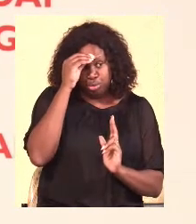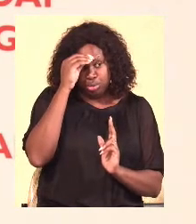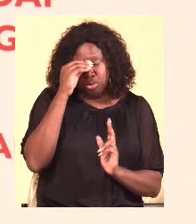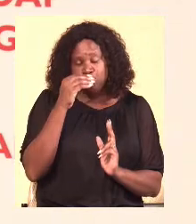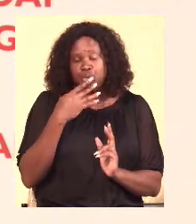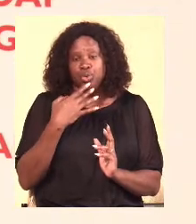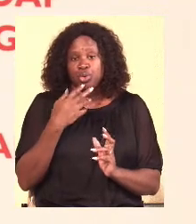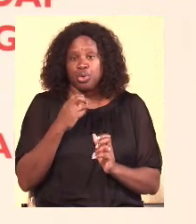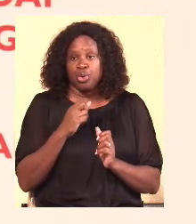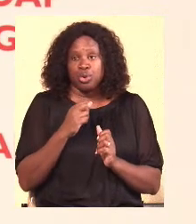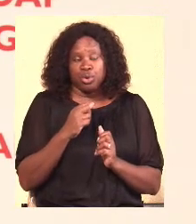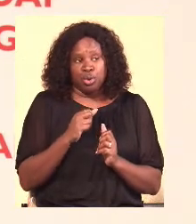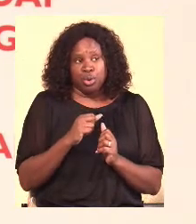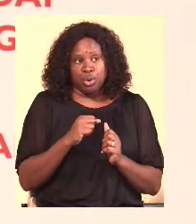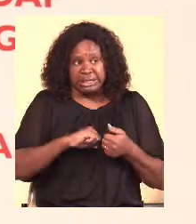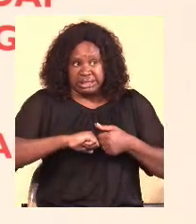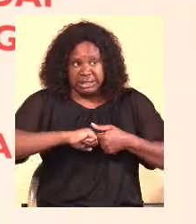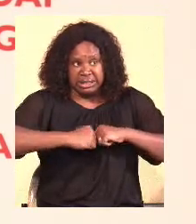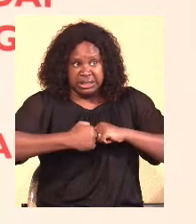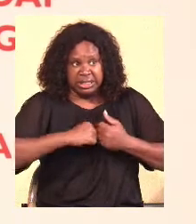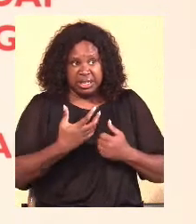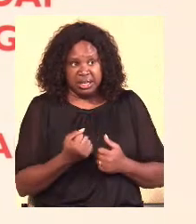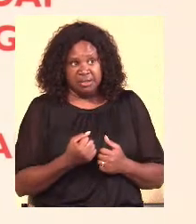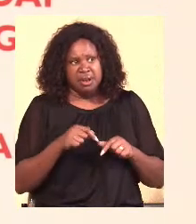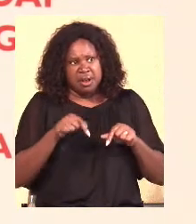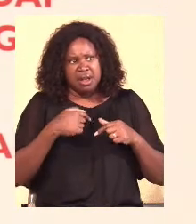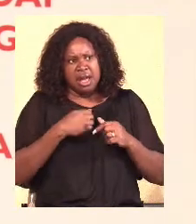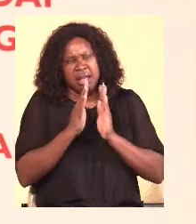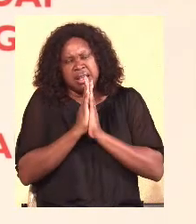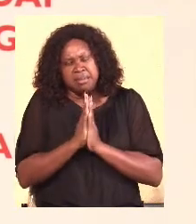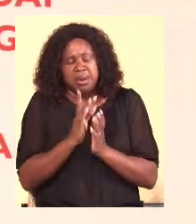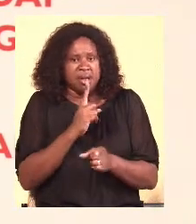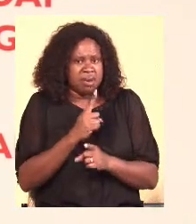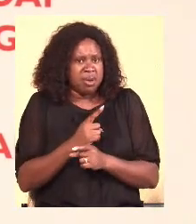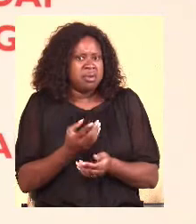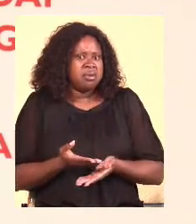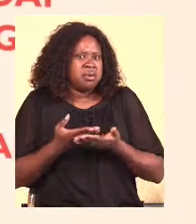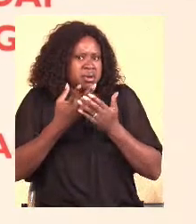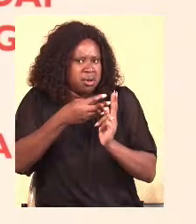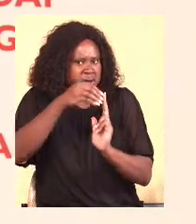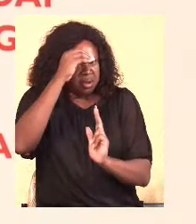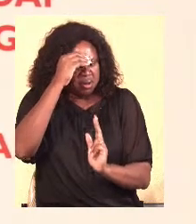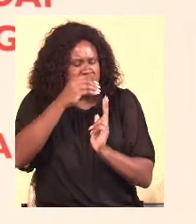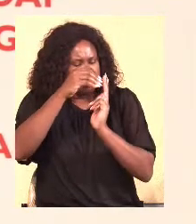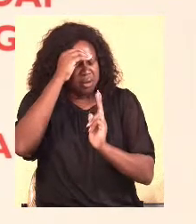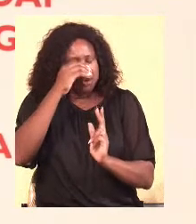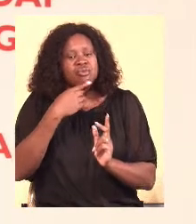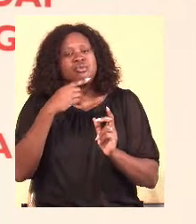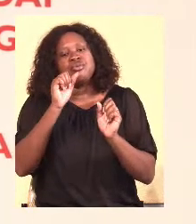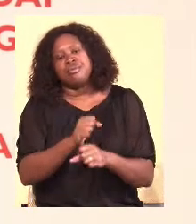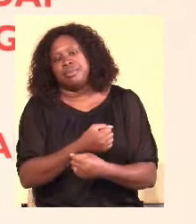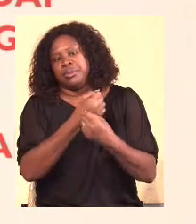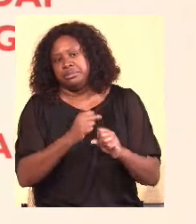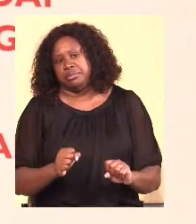affected, here is my appeal to the government to come forth and assist students that are not able to get